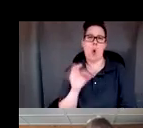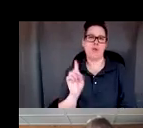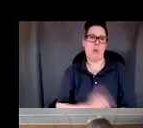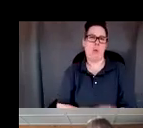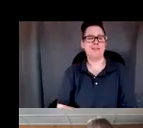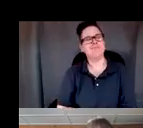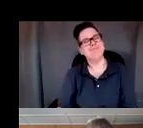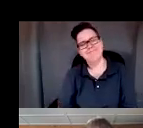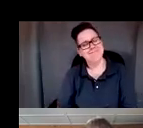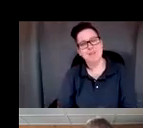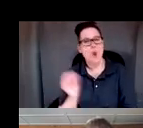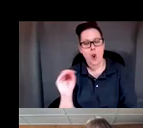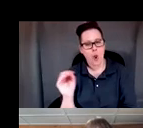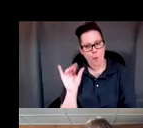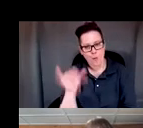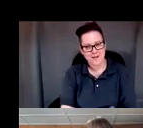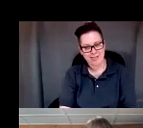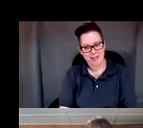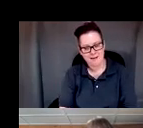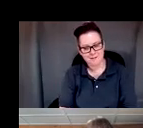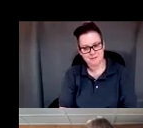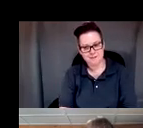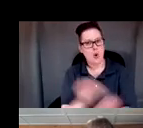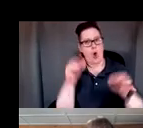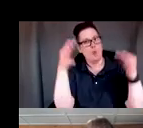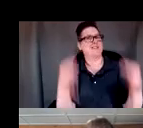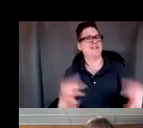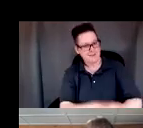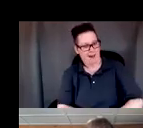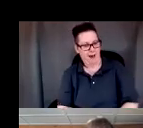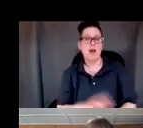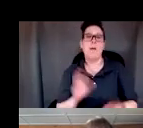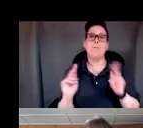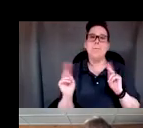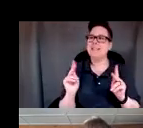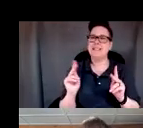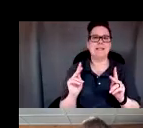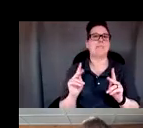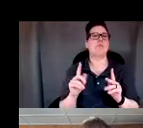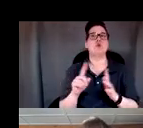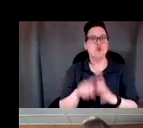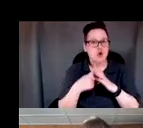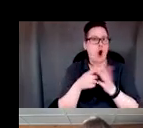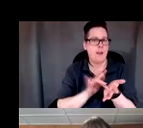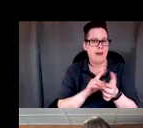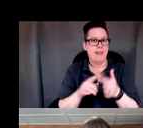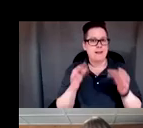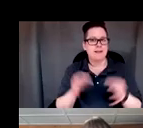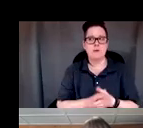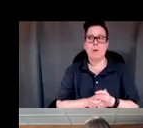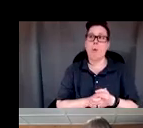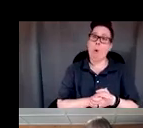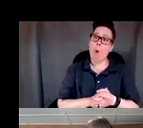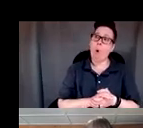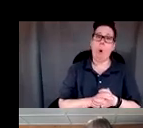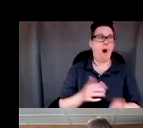do. Nobody does that. So you have people get introduced to it and then decide like, you know what, this is pretty good. I feel pretty